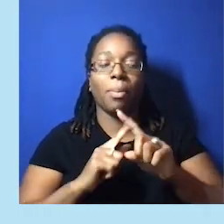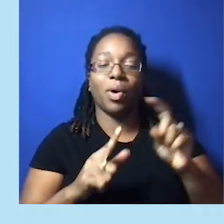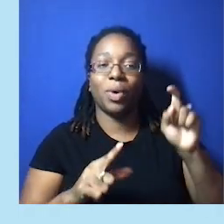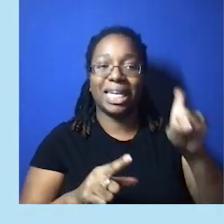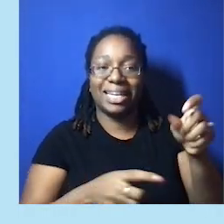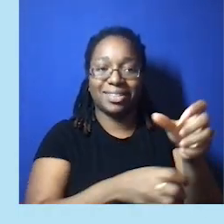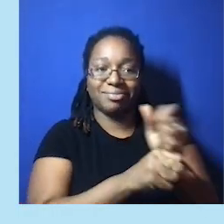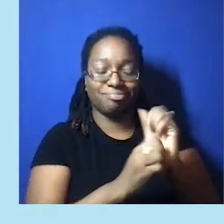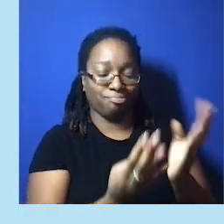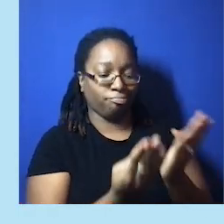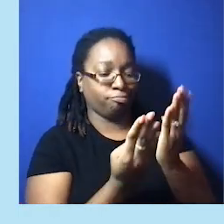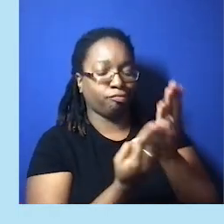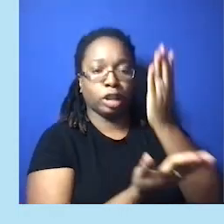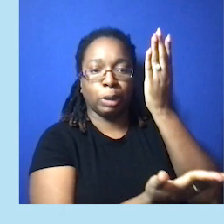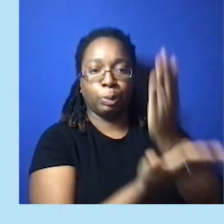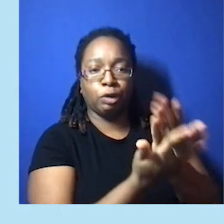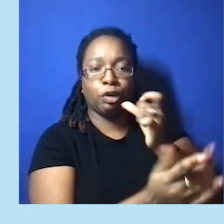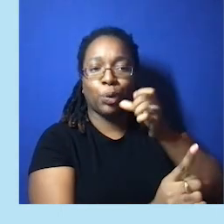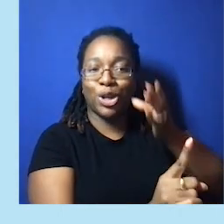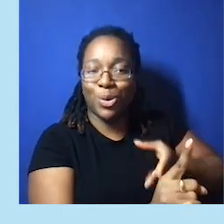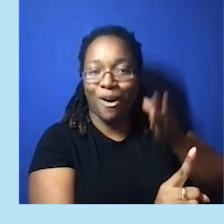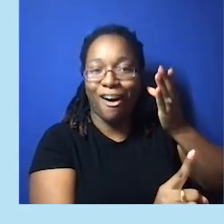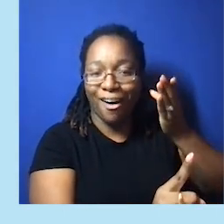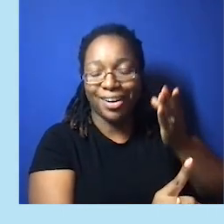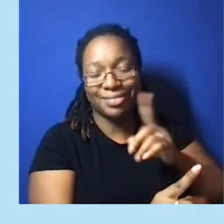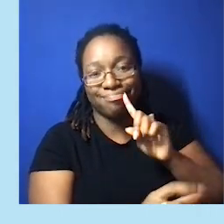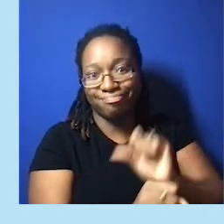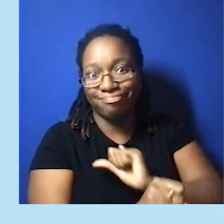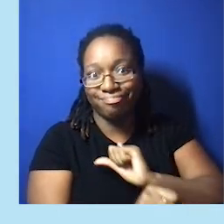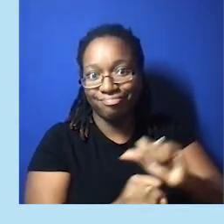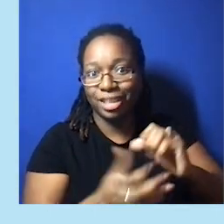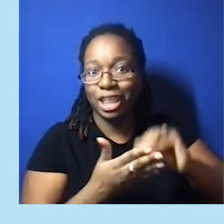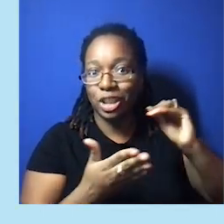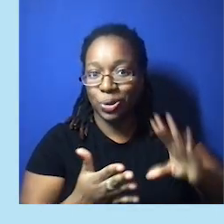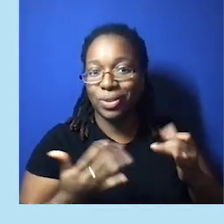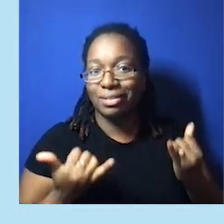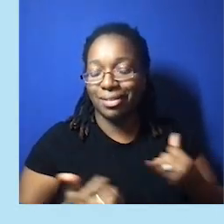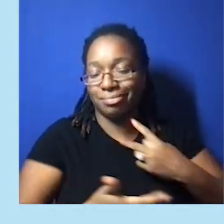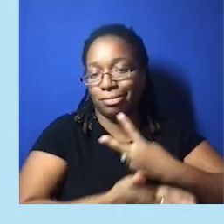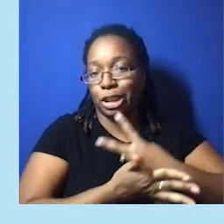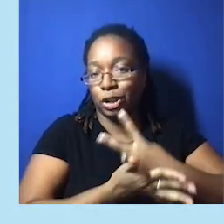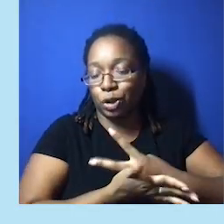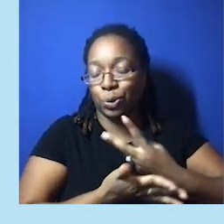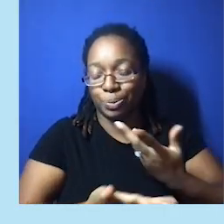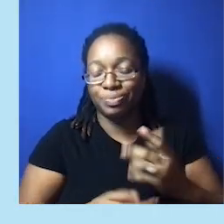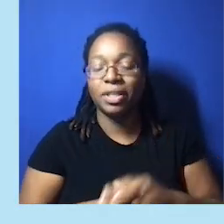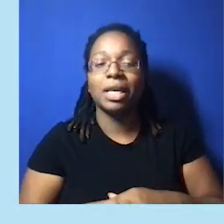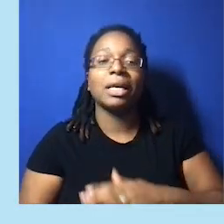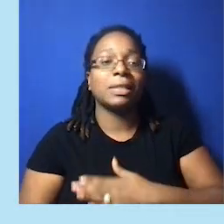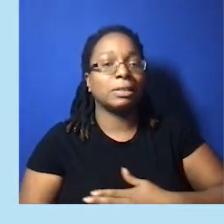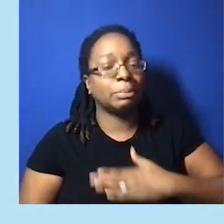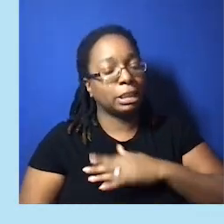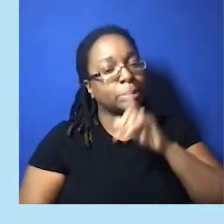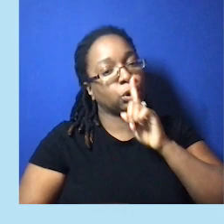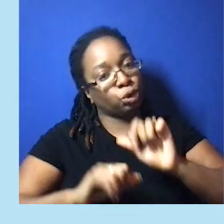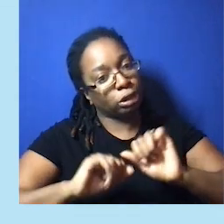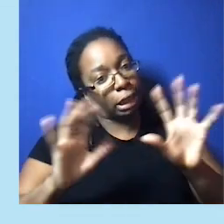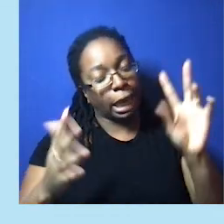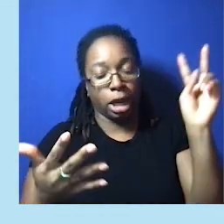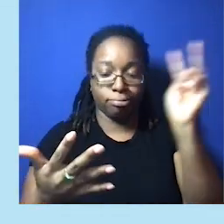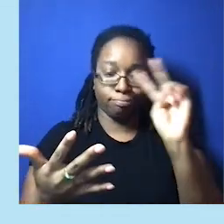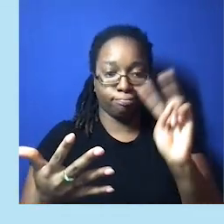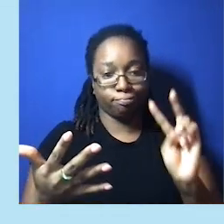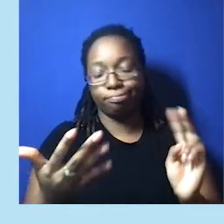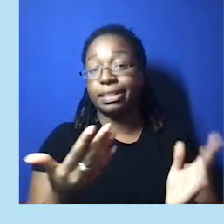are, who you say you are, and that you are truly a student in grad school. So please give us clear ones that we can